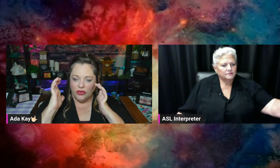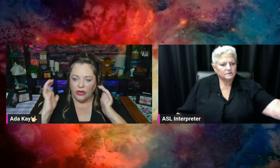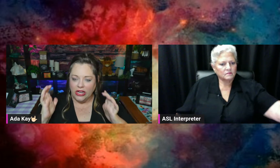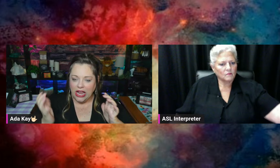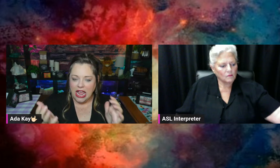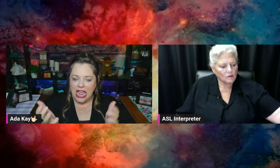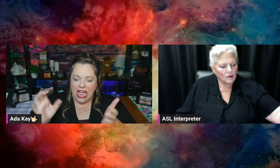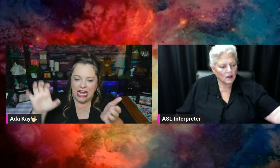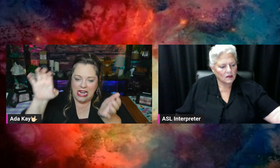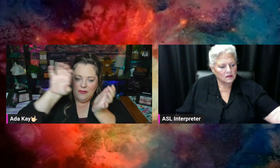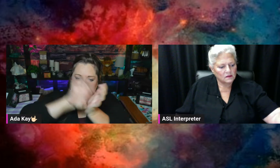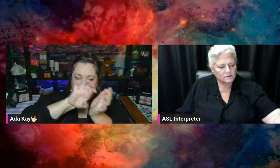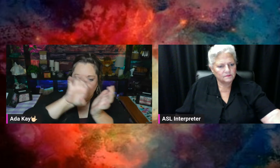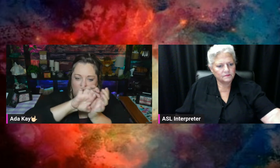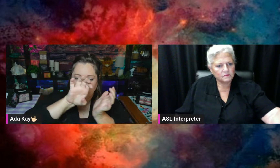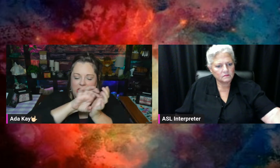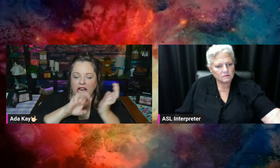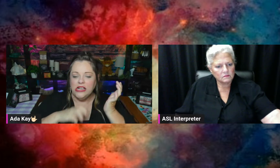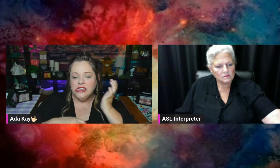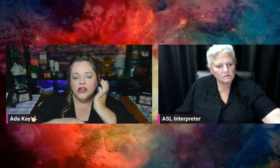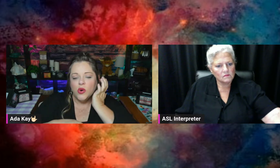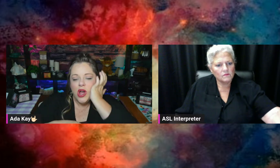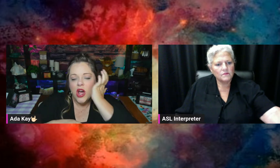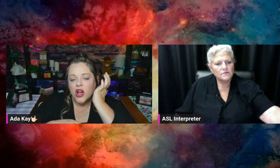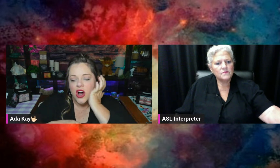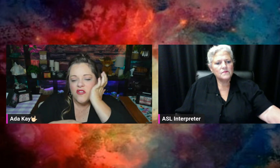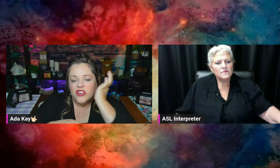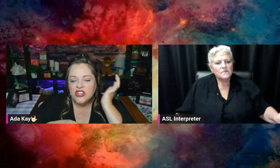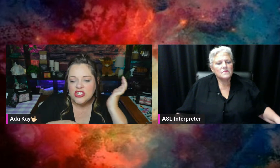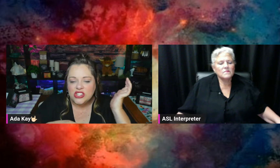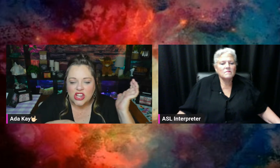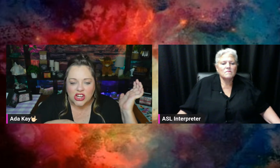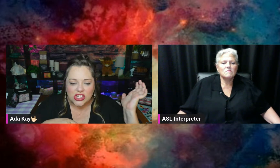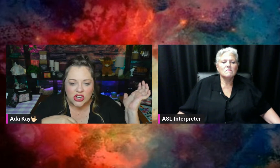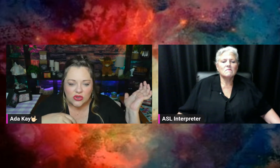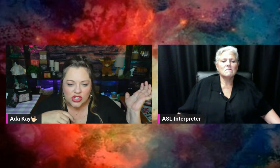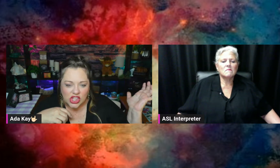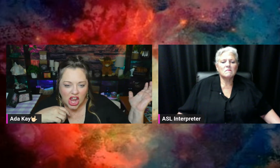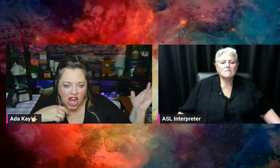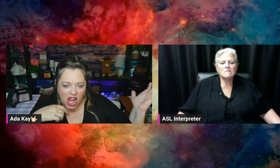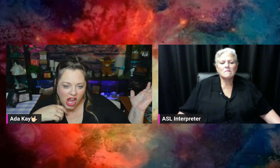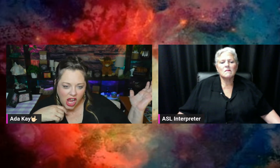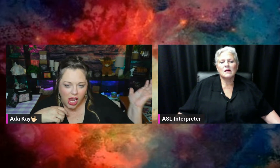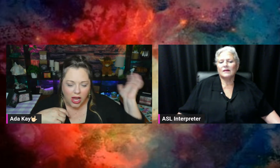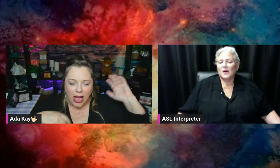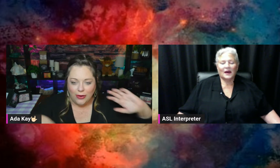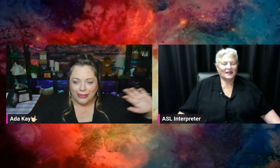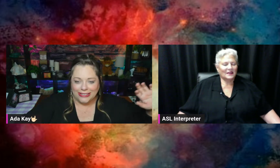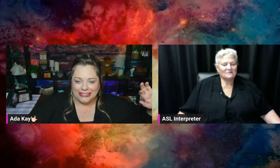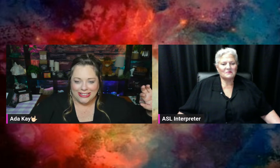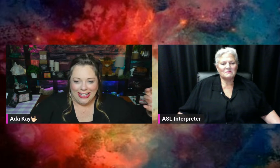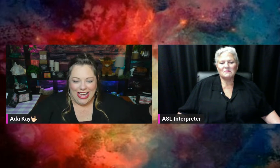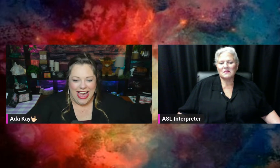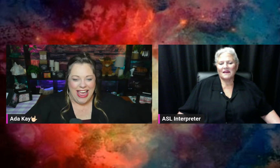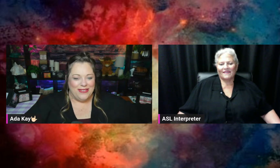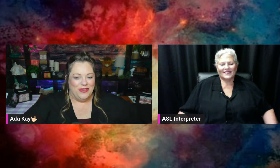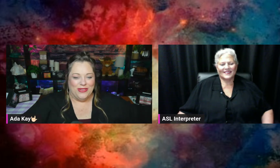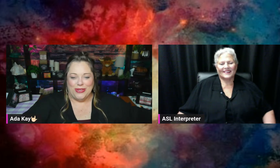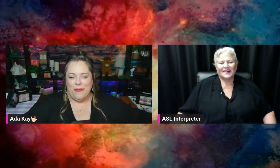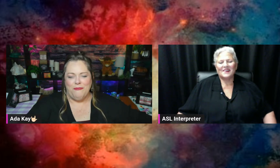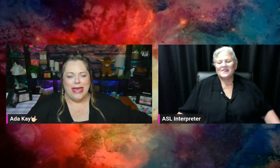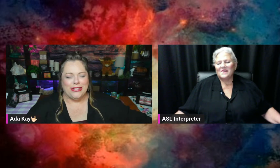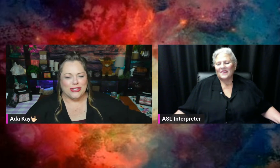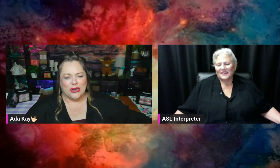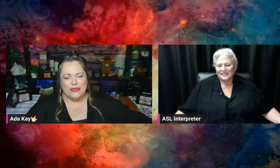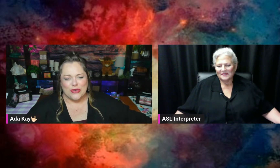all arthritic, and he poured on his hands and he'd go, confidence is sexy, don't you think? I know. That was, I remember that. that